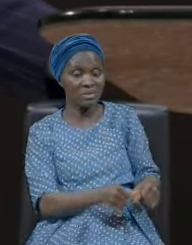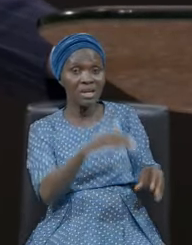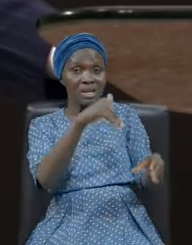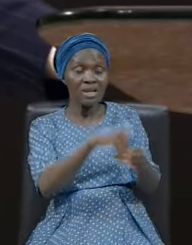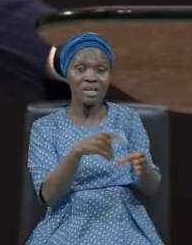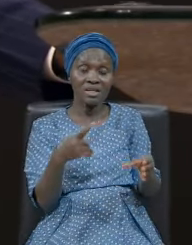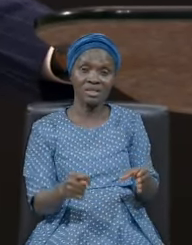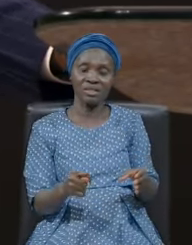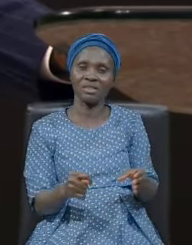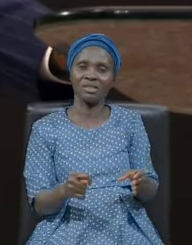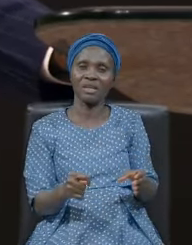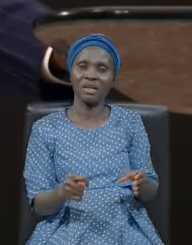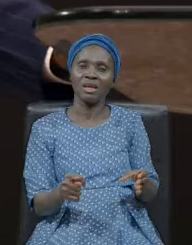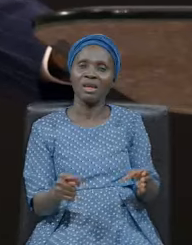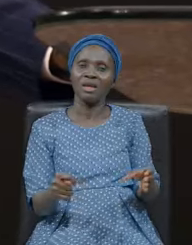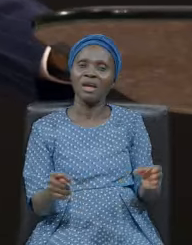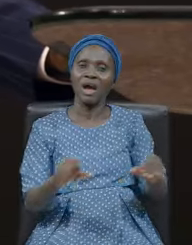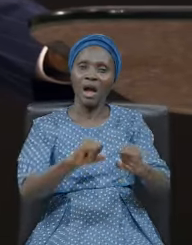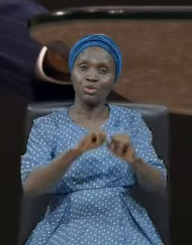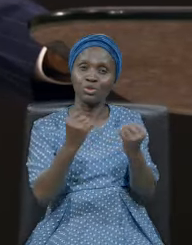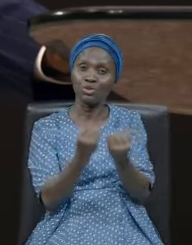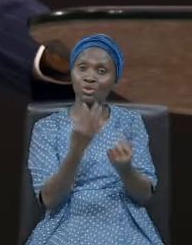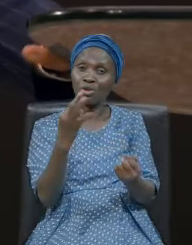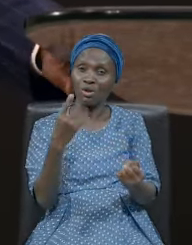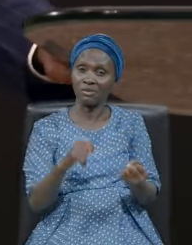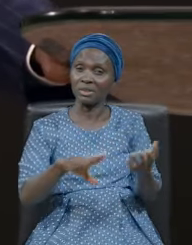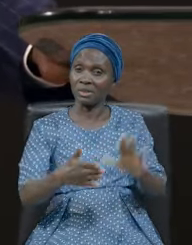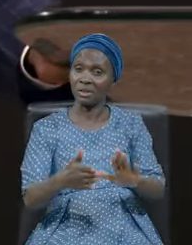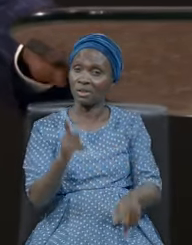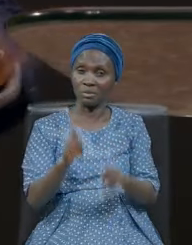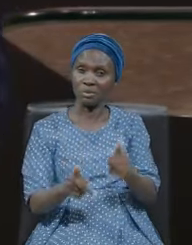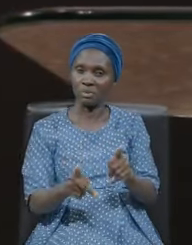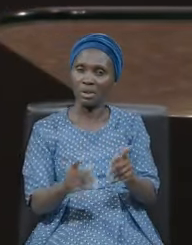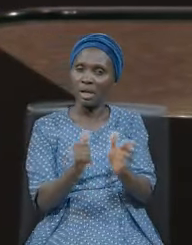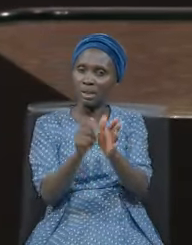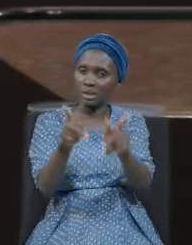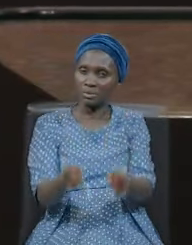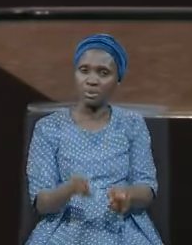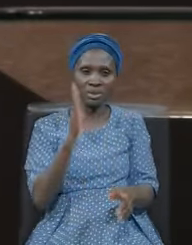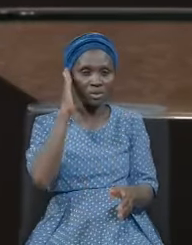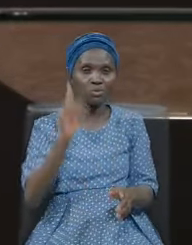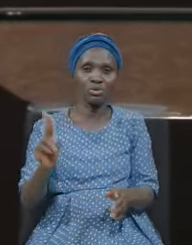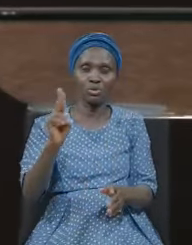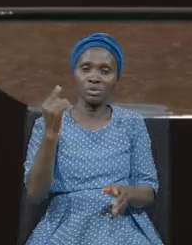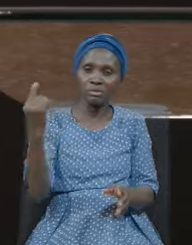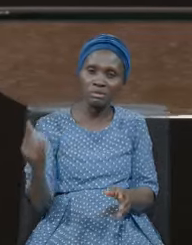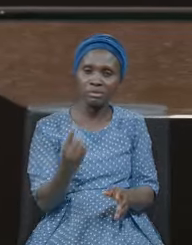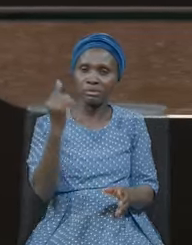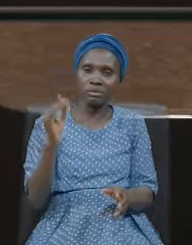physical death, will spend eternity in hellfire forever and ever.